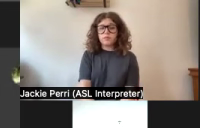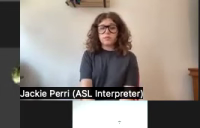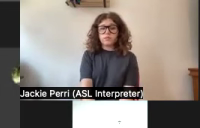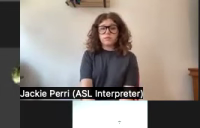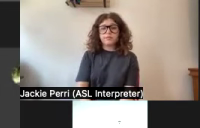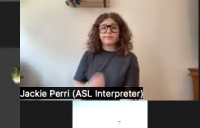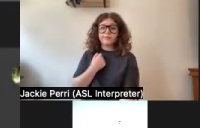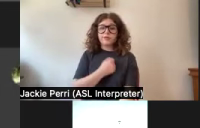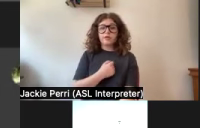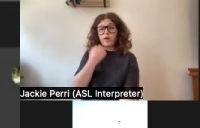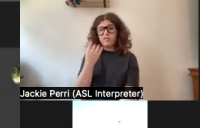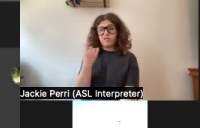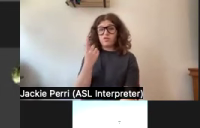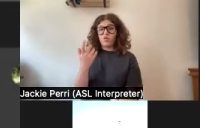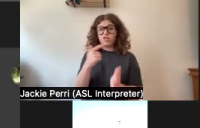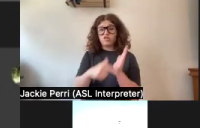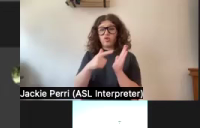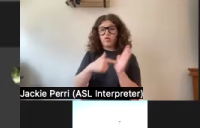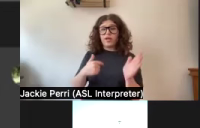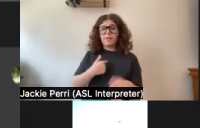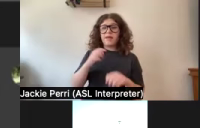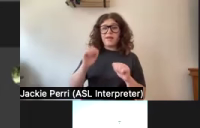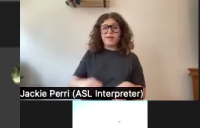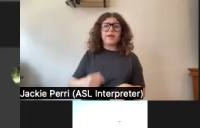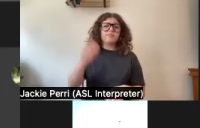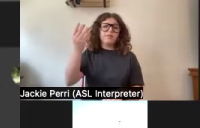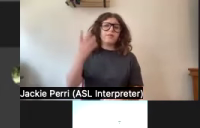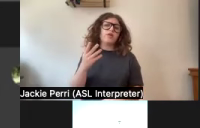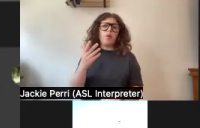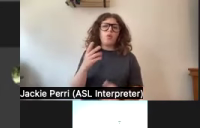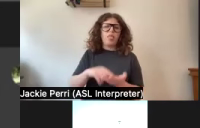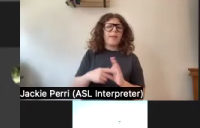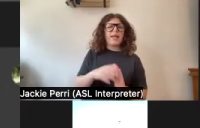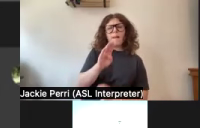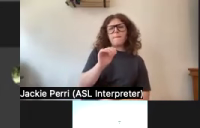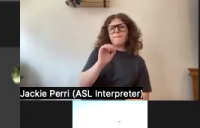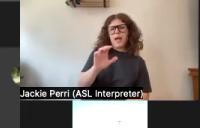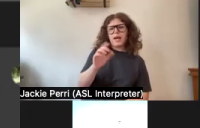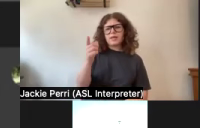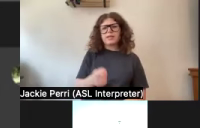correct me in the BAC and PAC, we could put it in the chat.